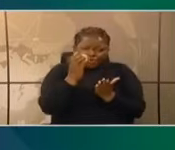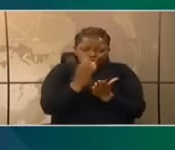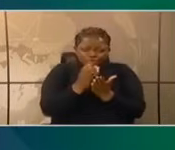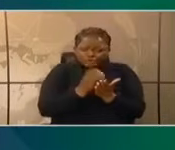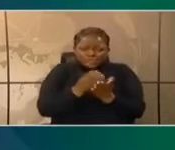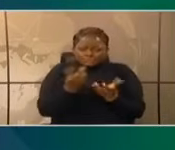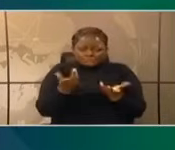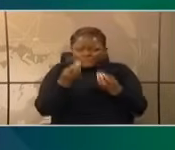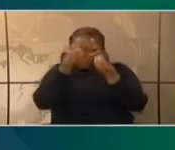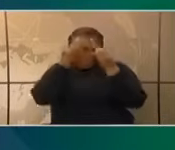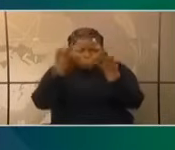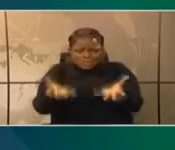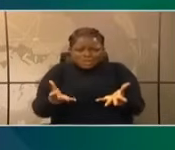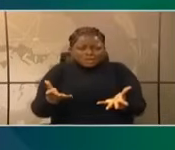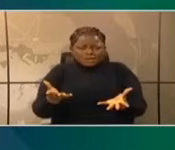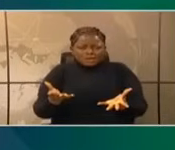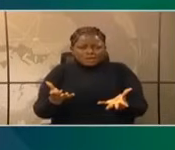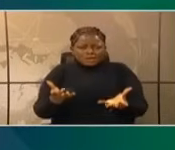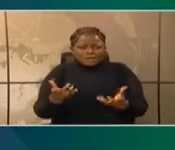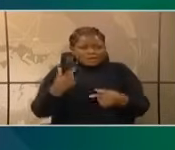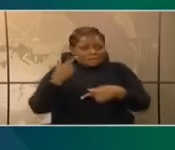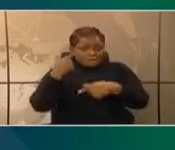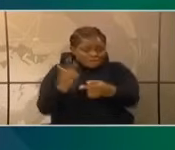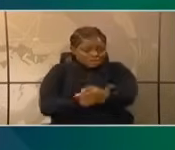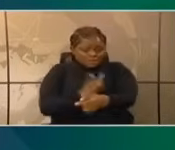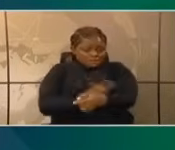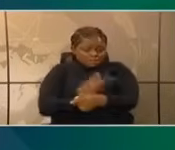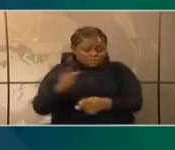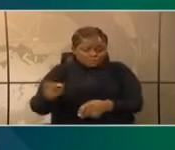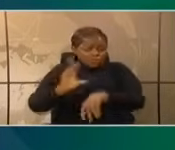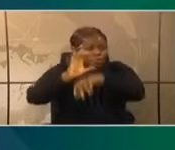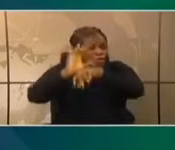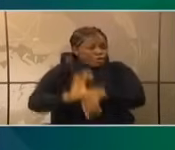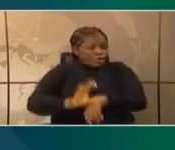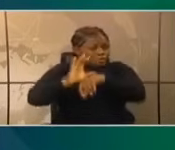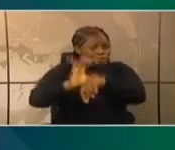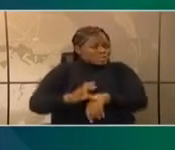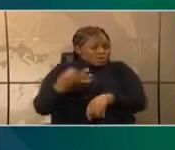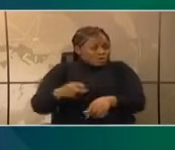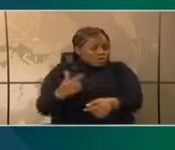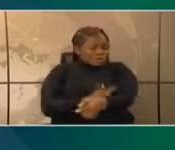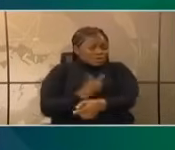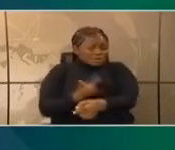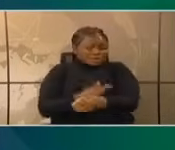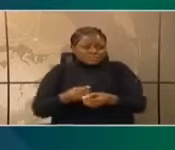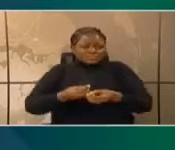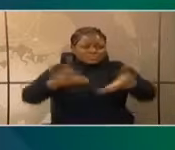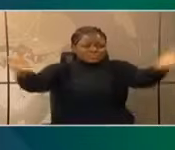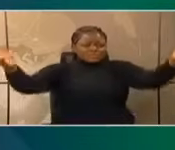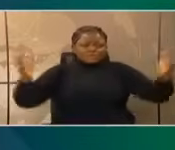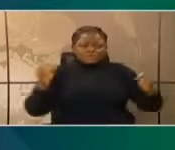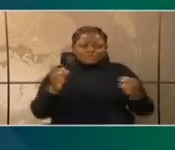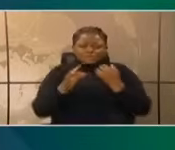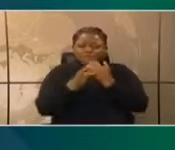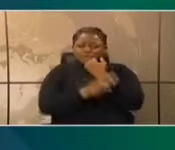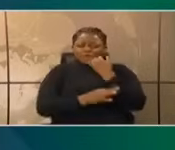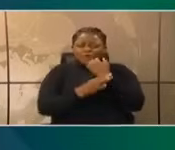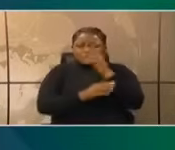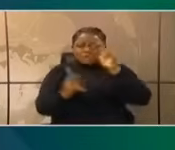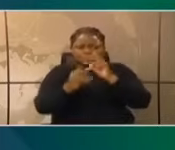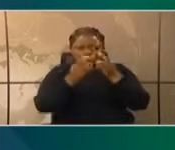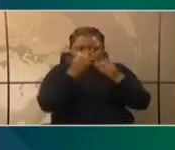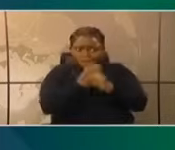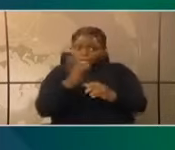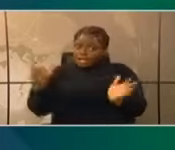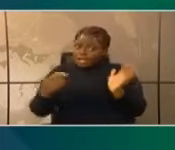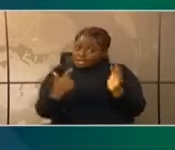kota. Ekwa London kudia kwesi dai. Selling the culture of this country to foreign lands. What are you talking